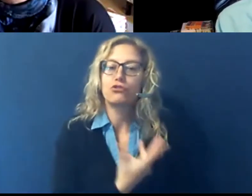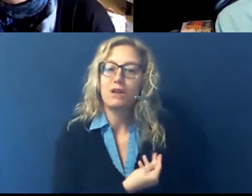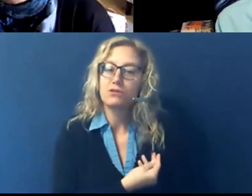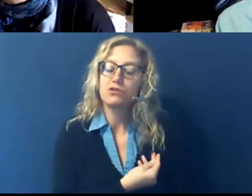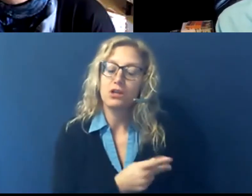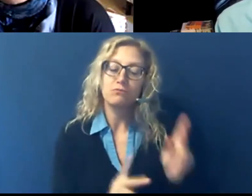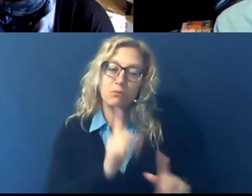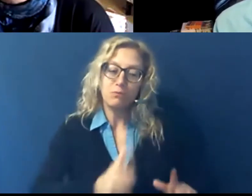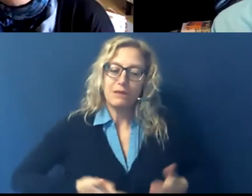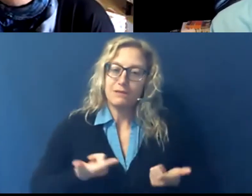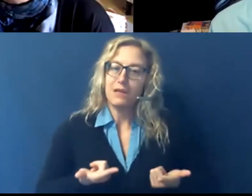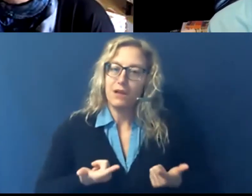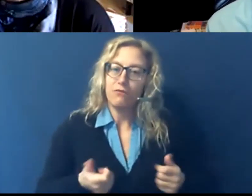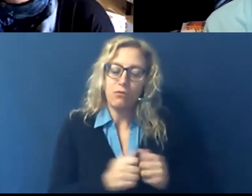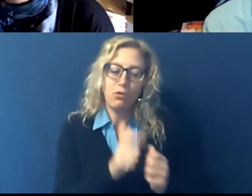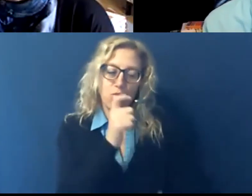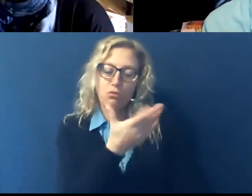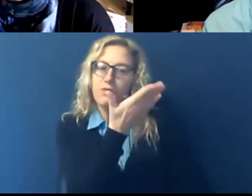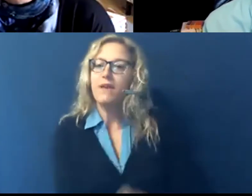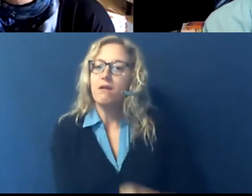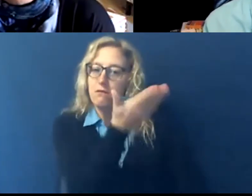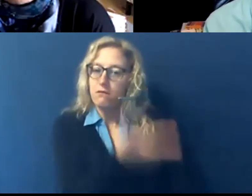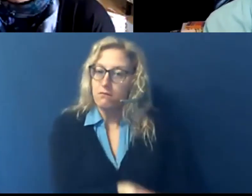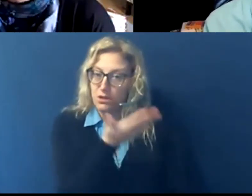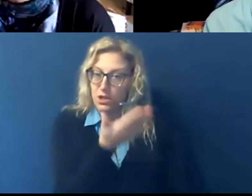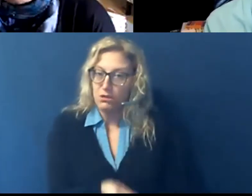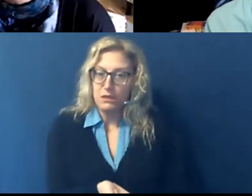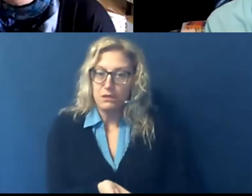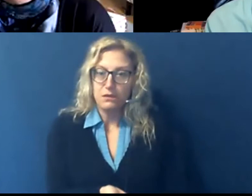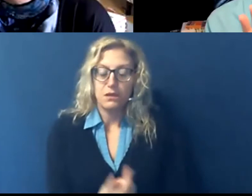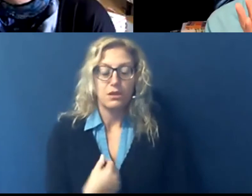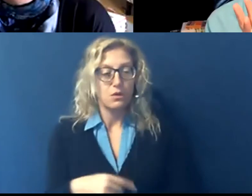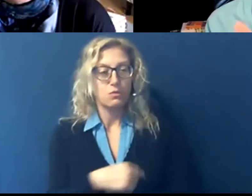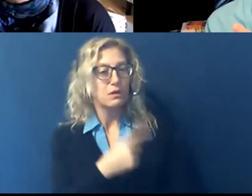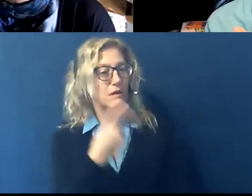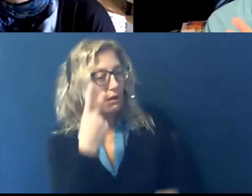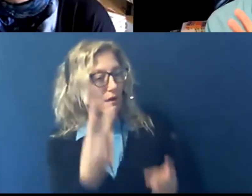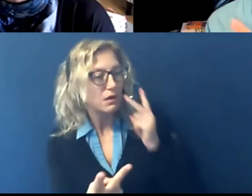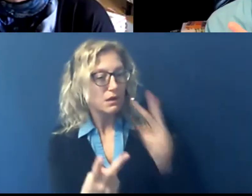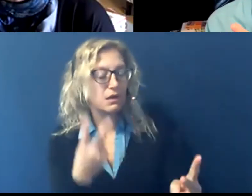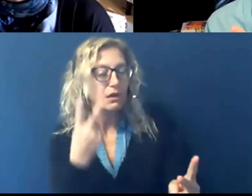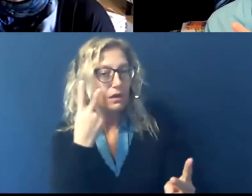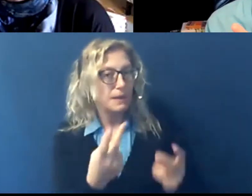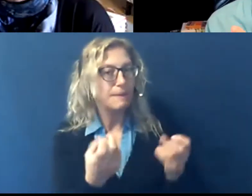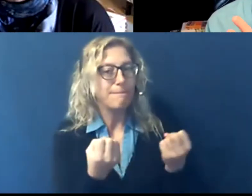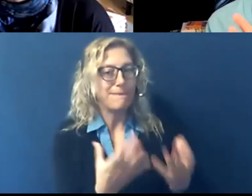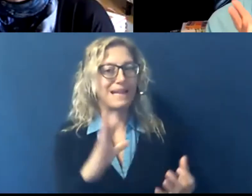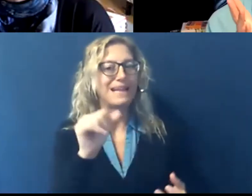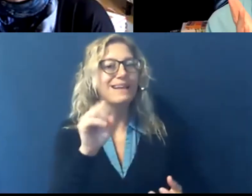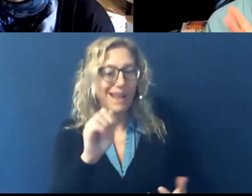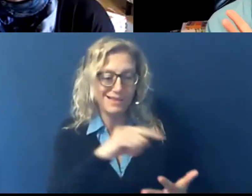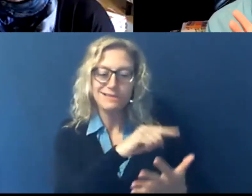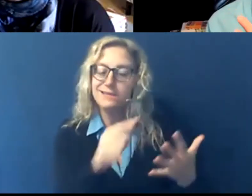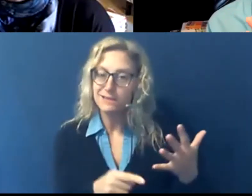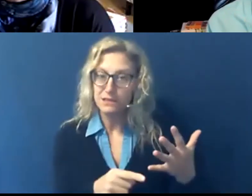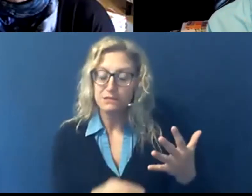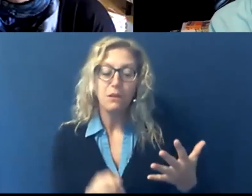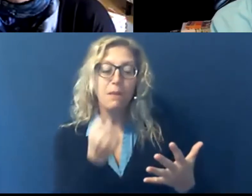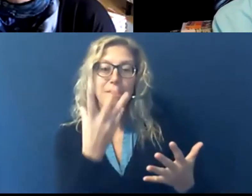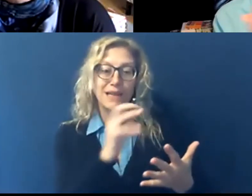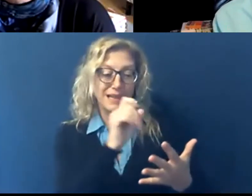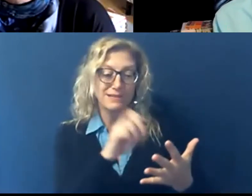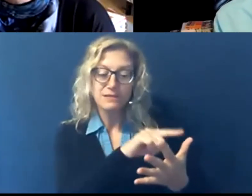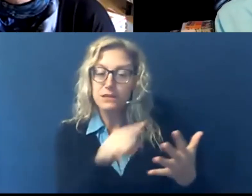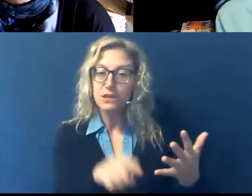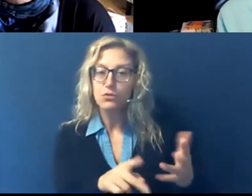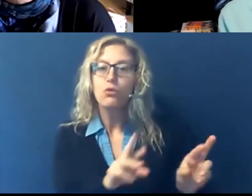live consistent with who they are. And we see a whole bunch of cases being teed up right now. Those cases being teed up are, for